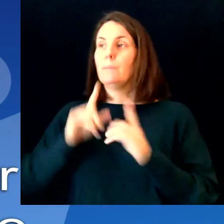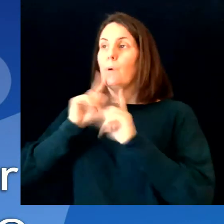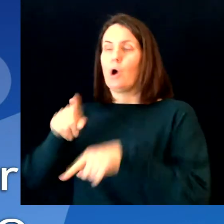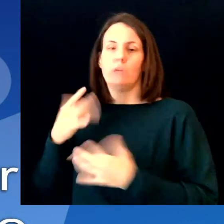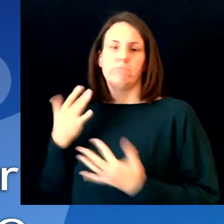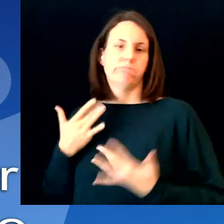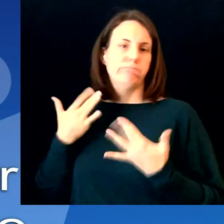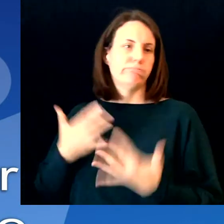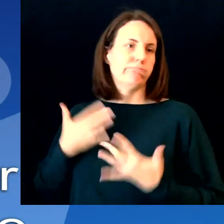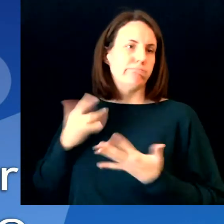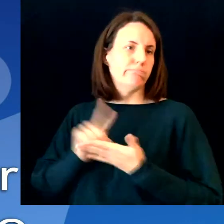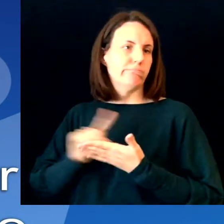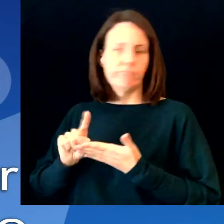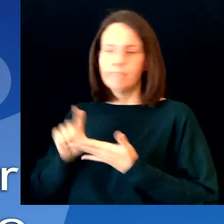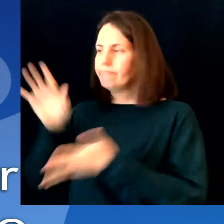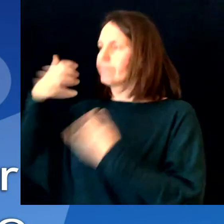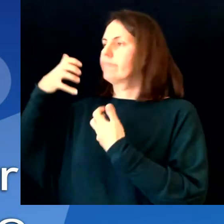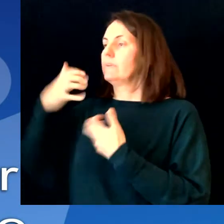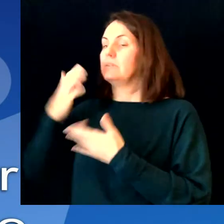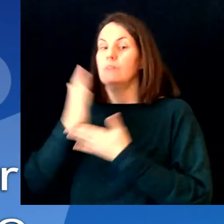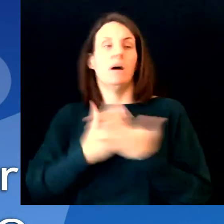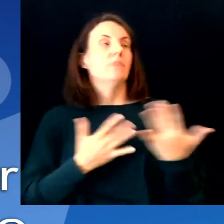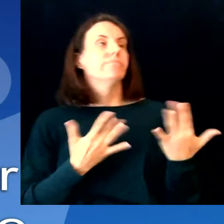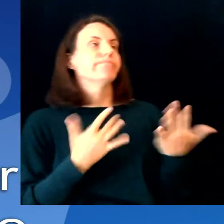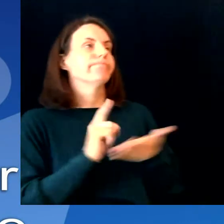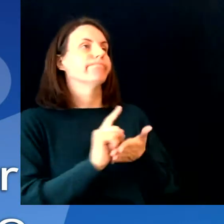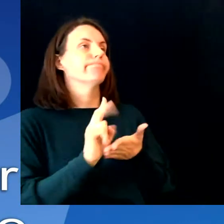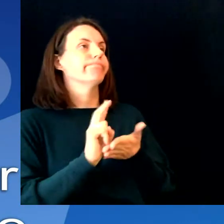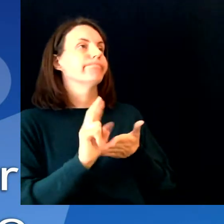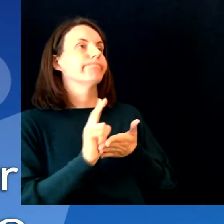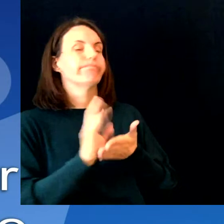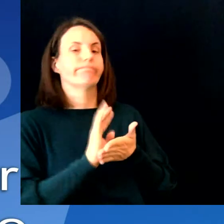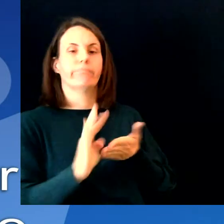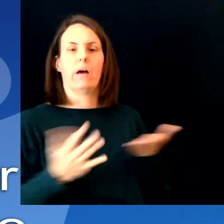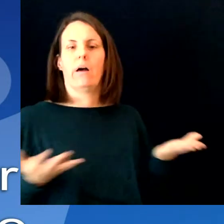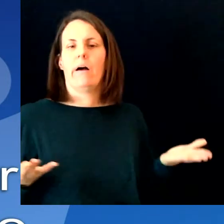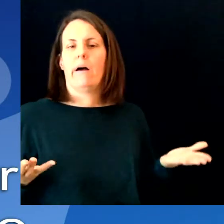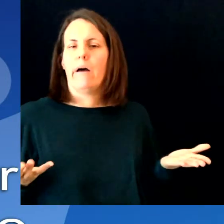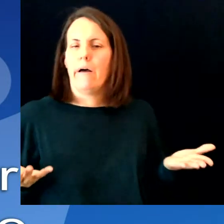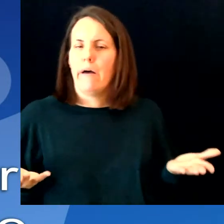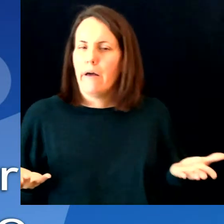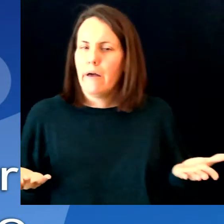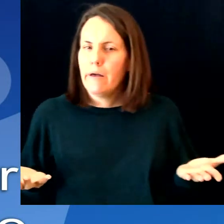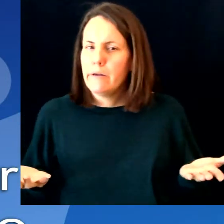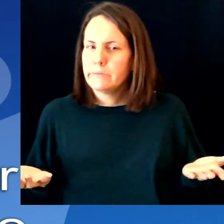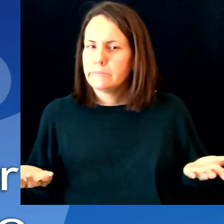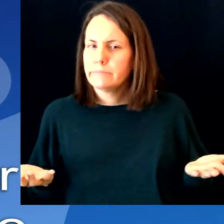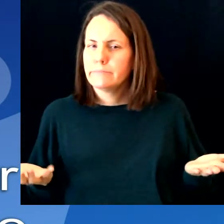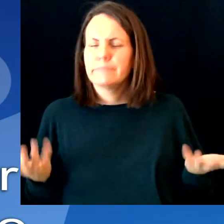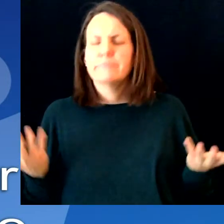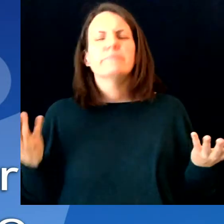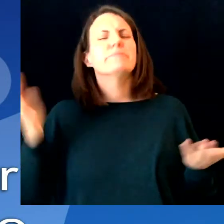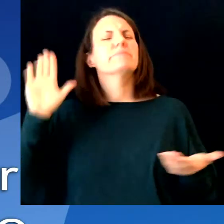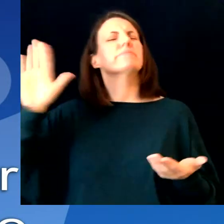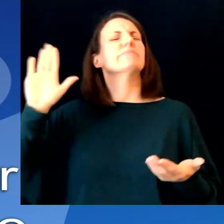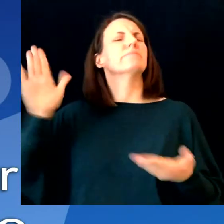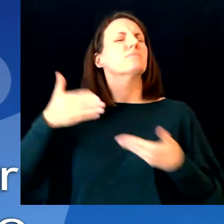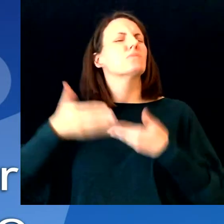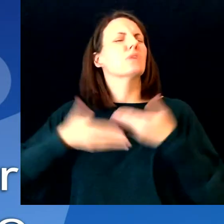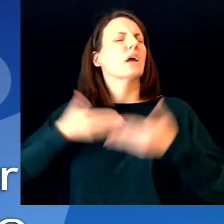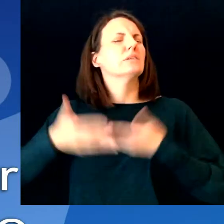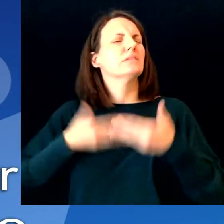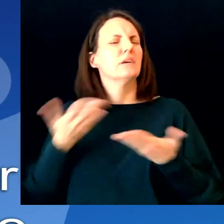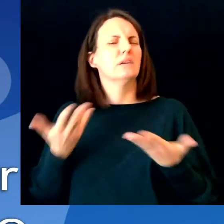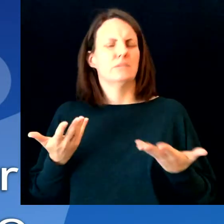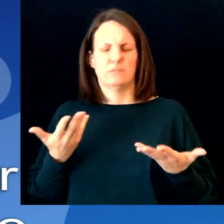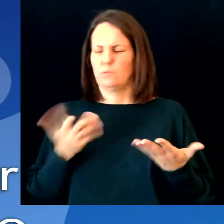kind of describe a little bit more of the process in terms of, like you said, prioritizing who gets their